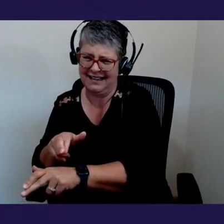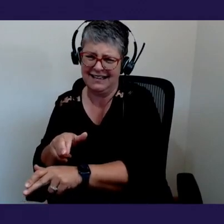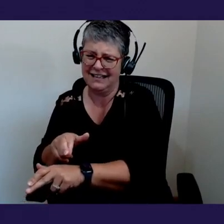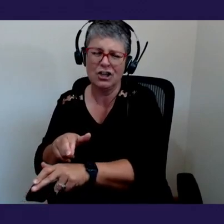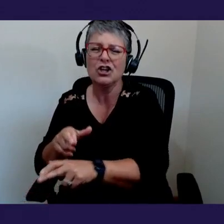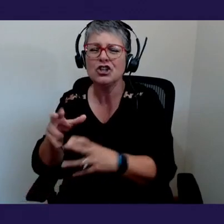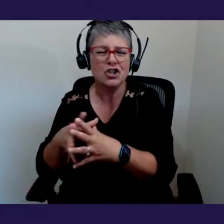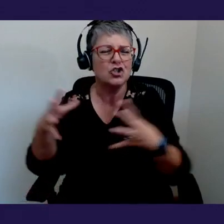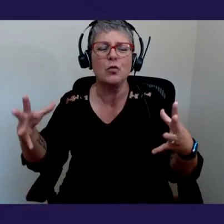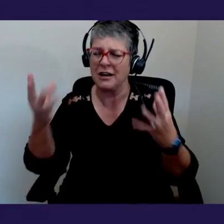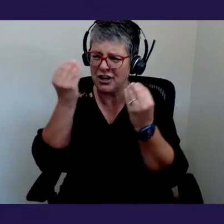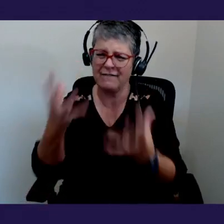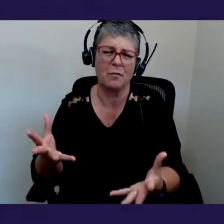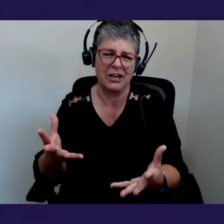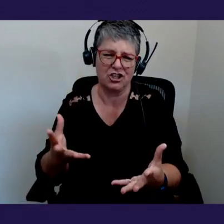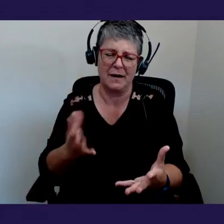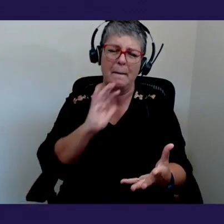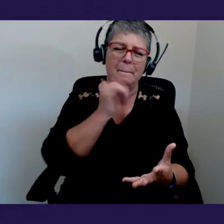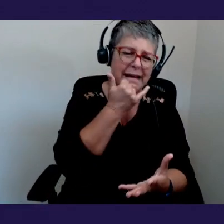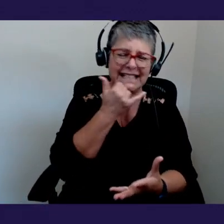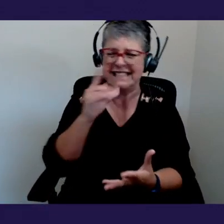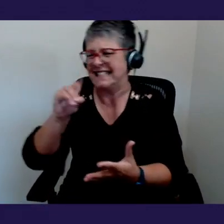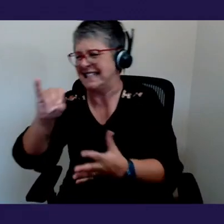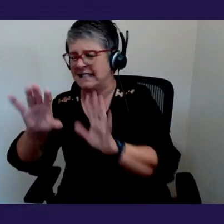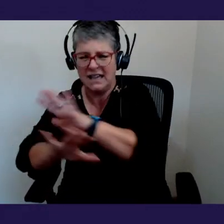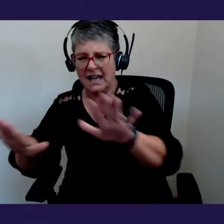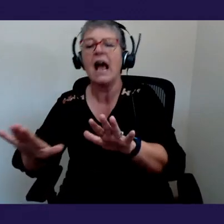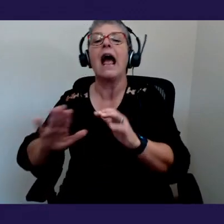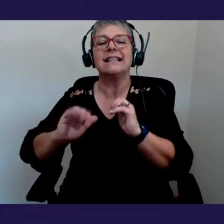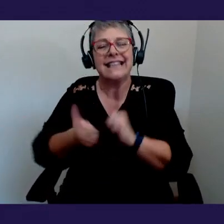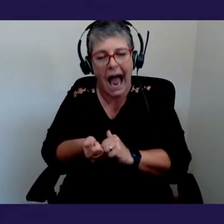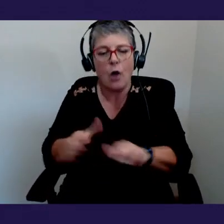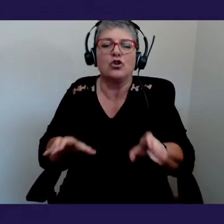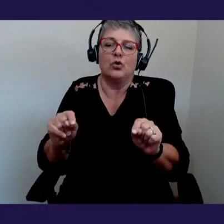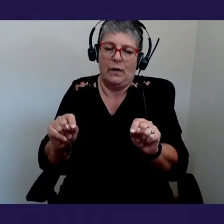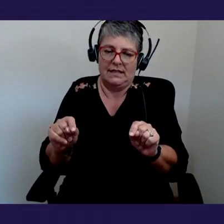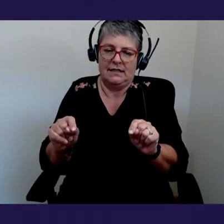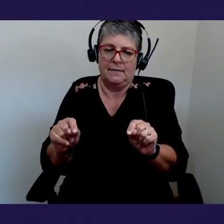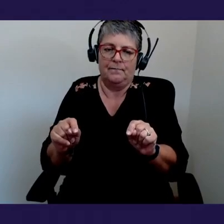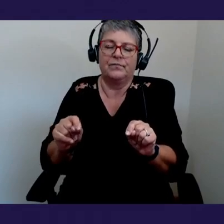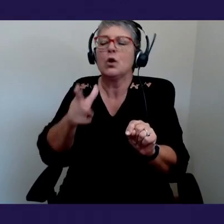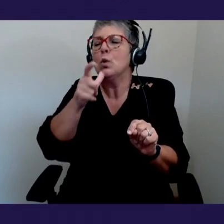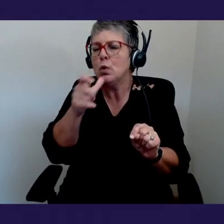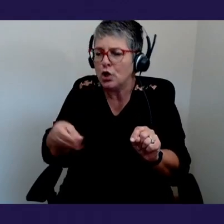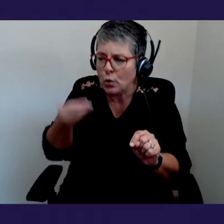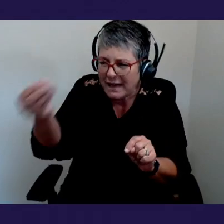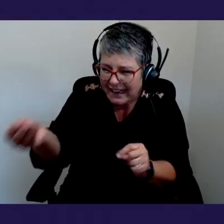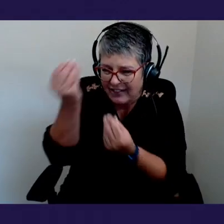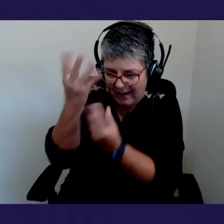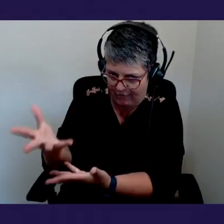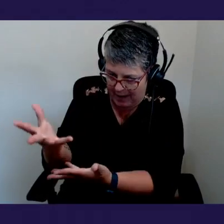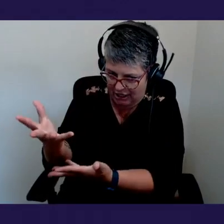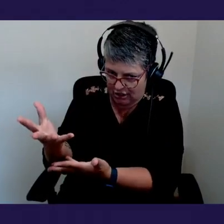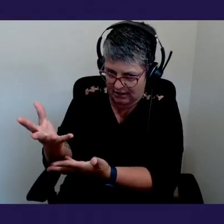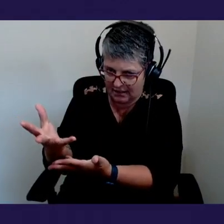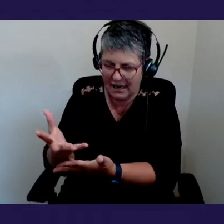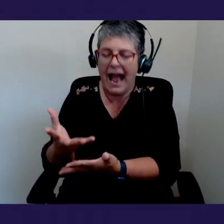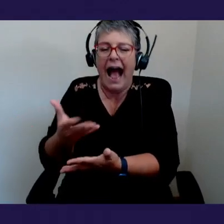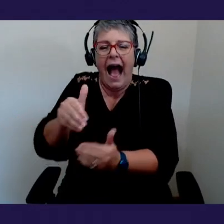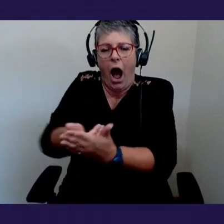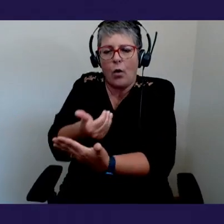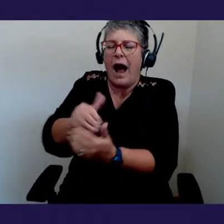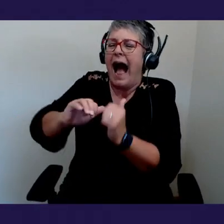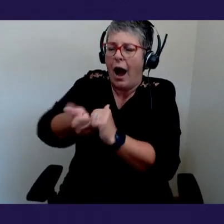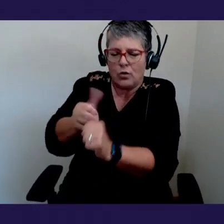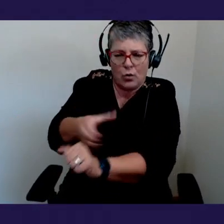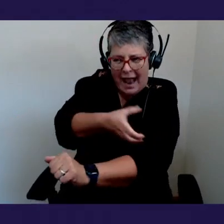information or mis and disinformation. It's also, how do you do that? It's who do you give that information to? How do you empower them in that